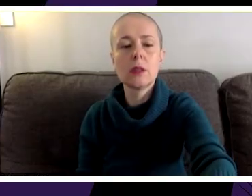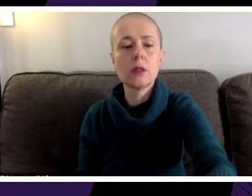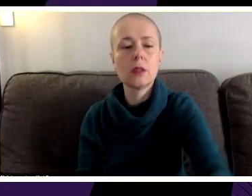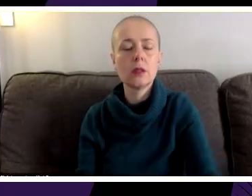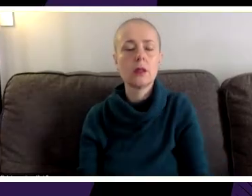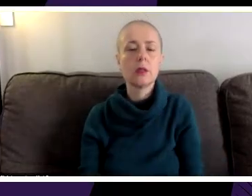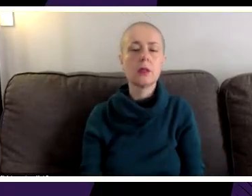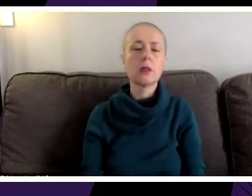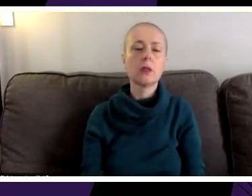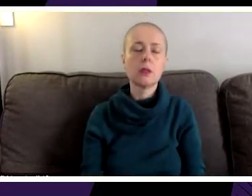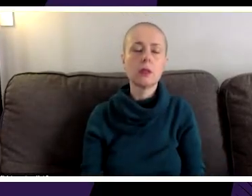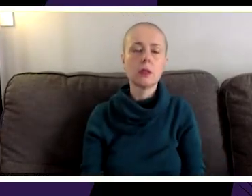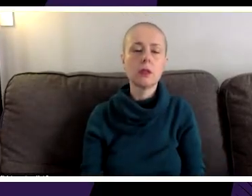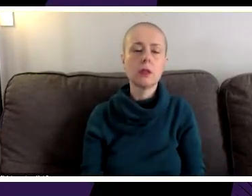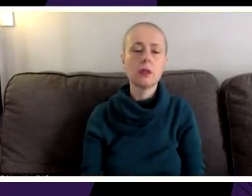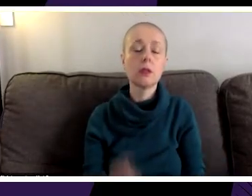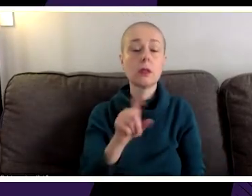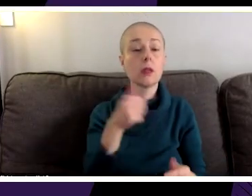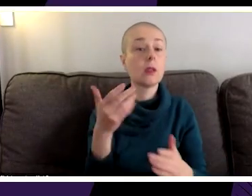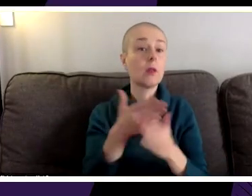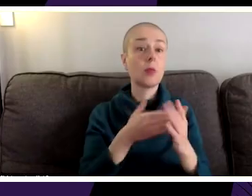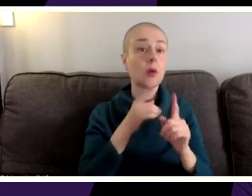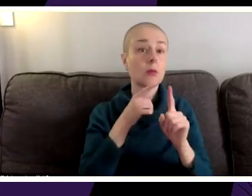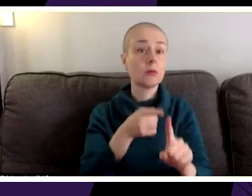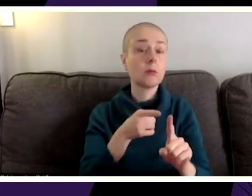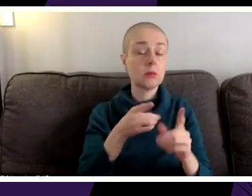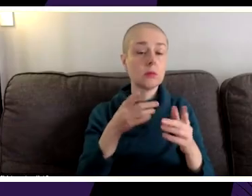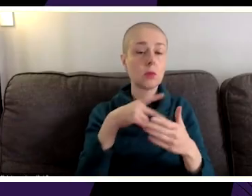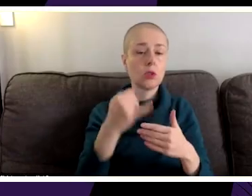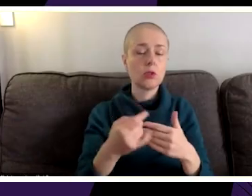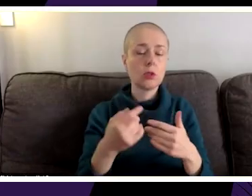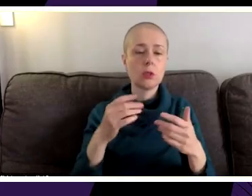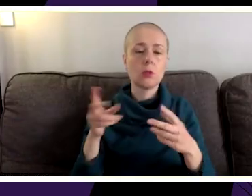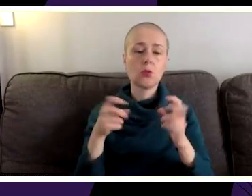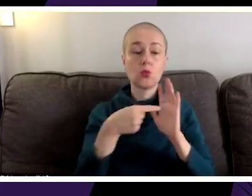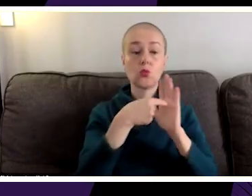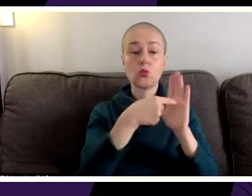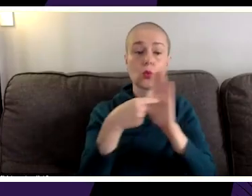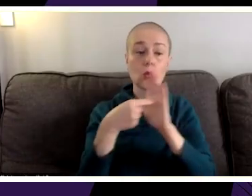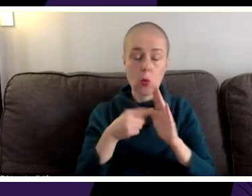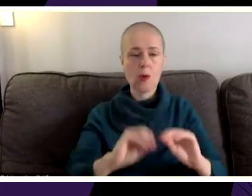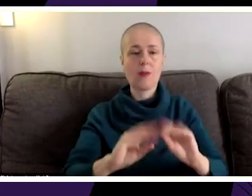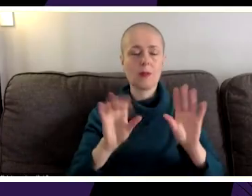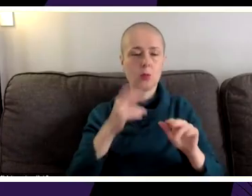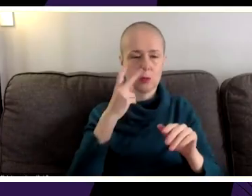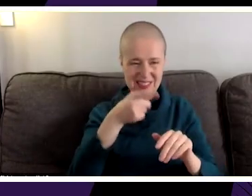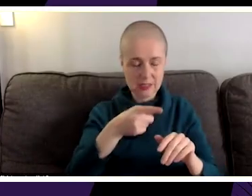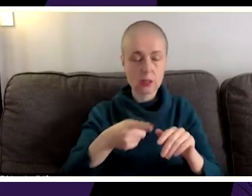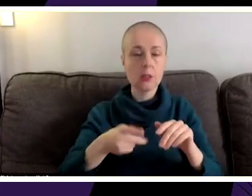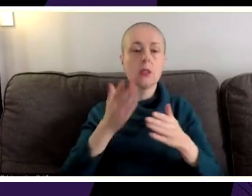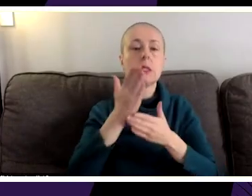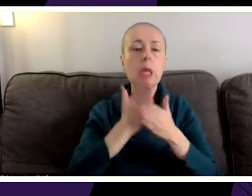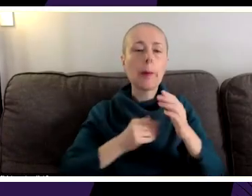Another important objective of the project has been to reveal and make legible the hidden infrastructure that is part of the history of the